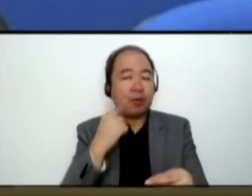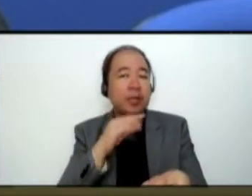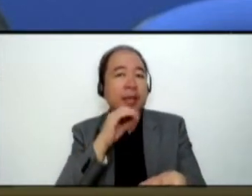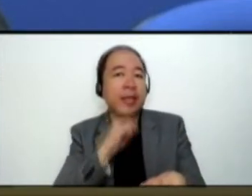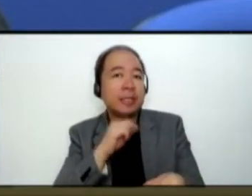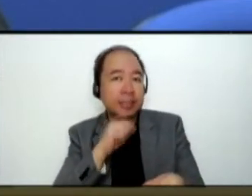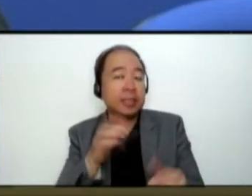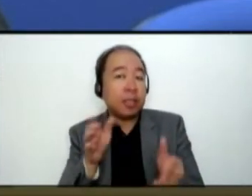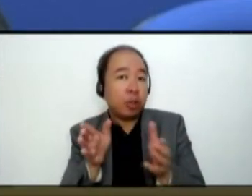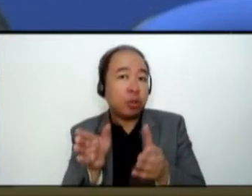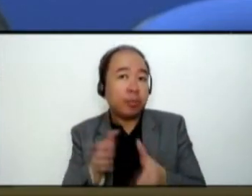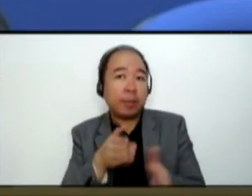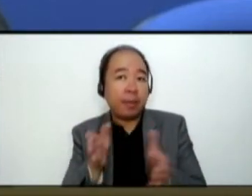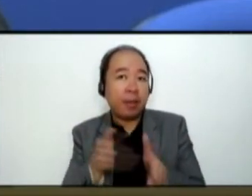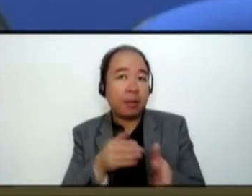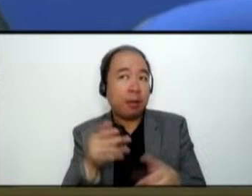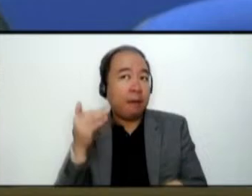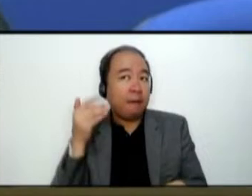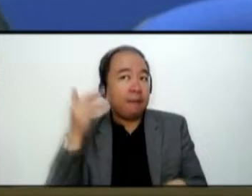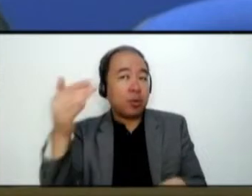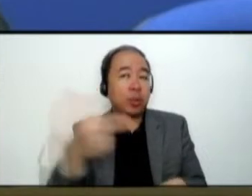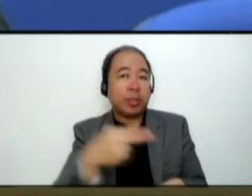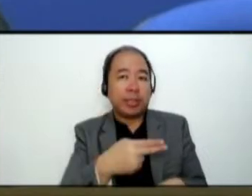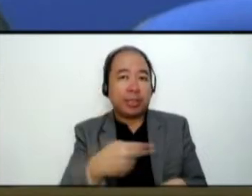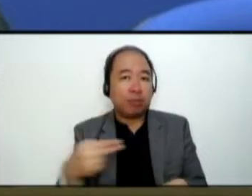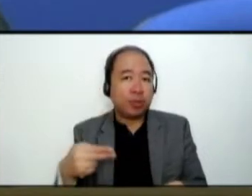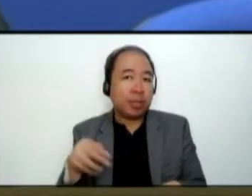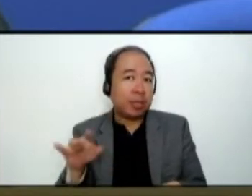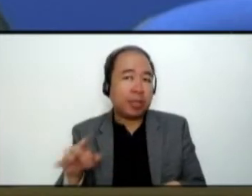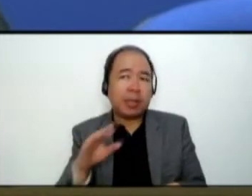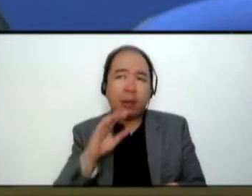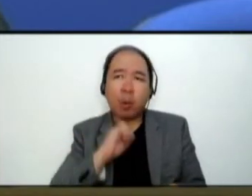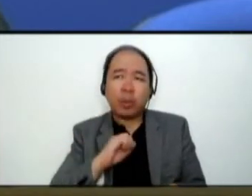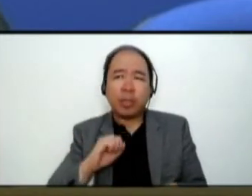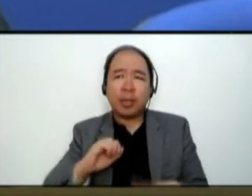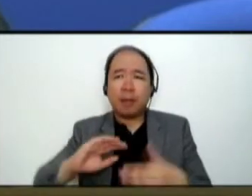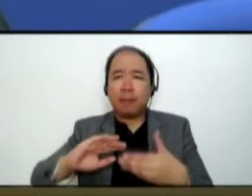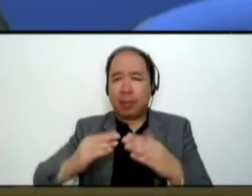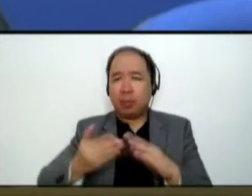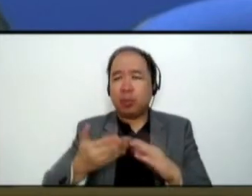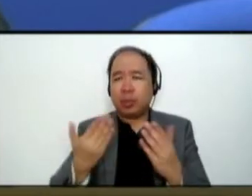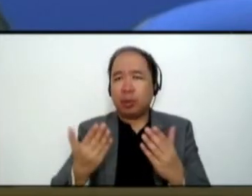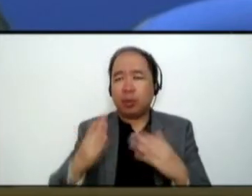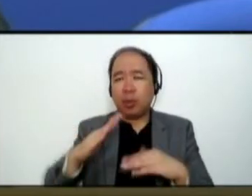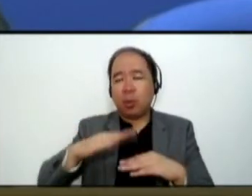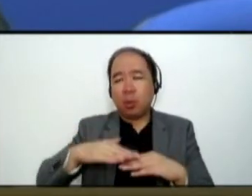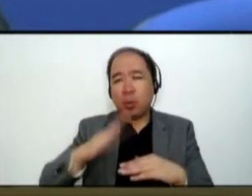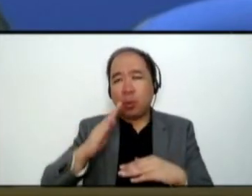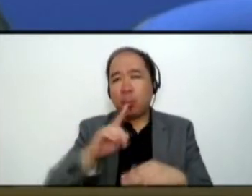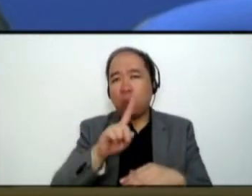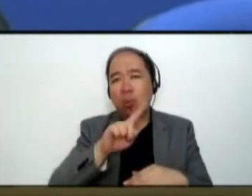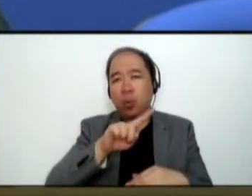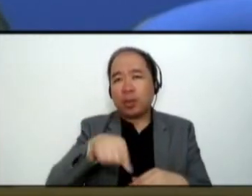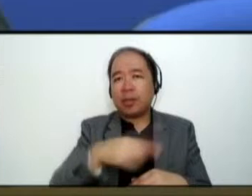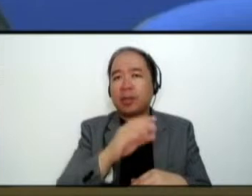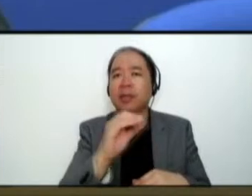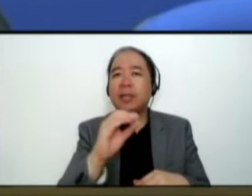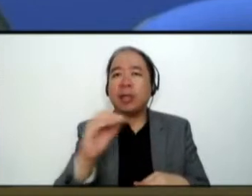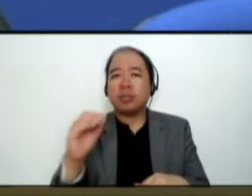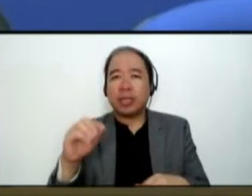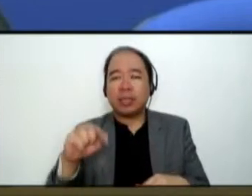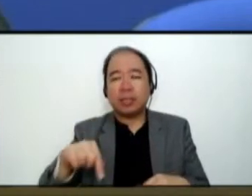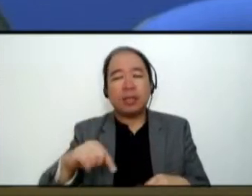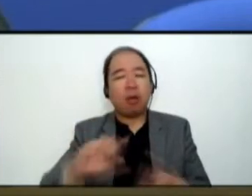Indonesia elderly as early as 1,000 first day of life. In